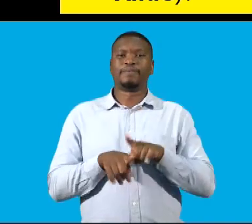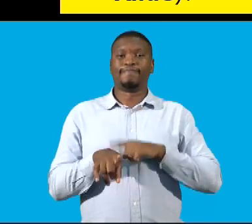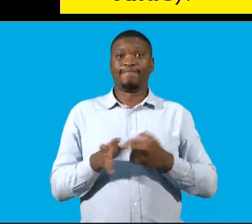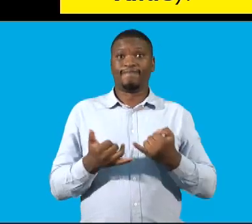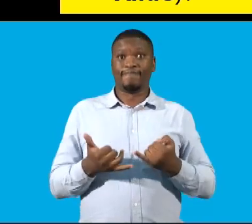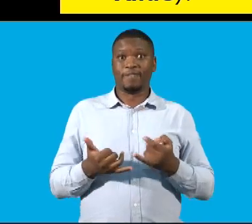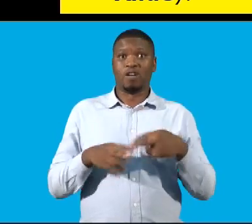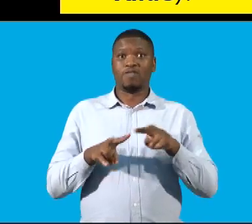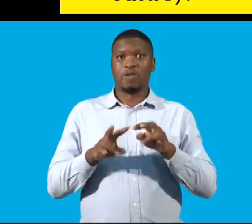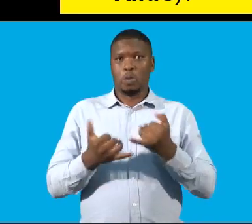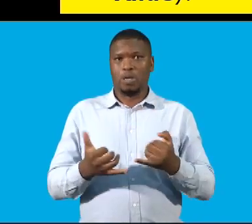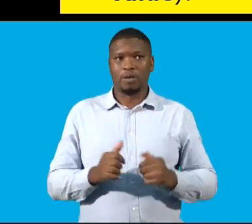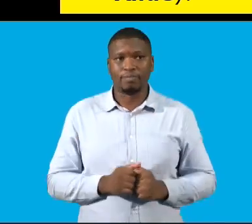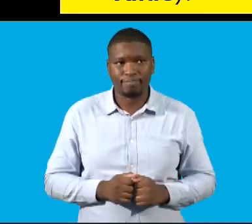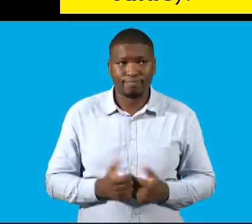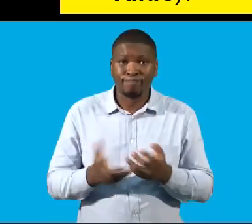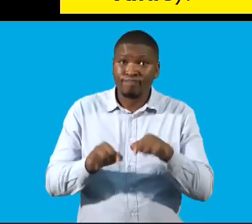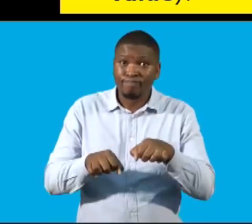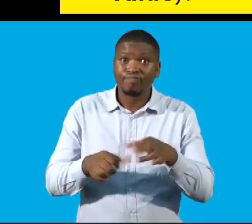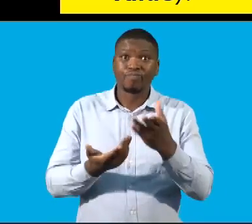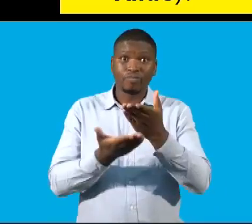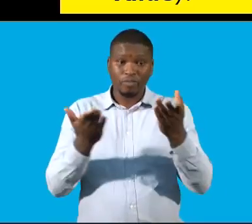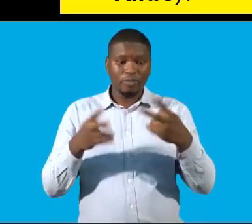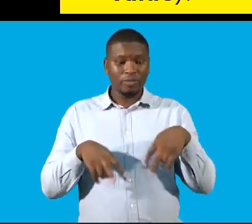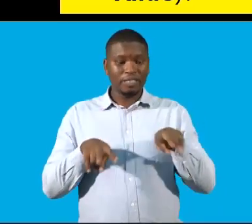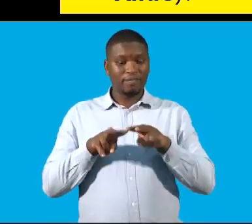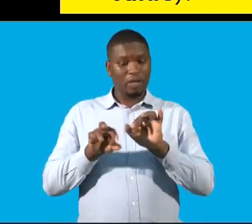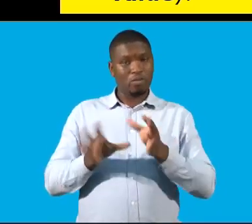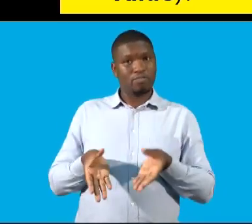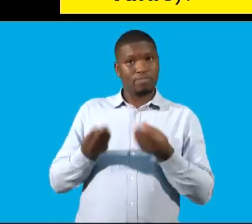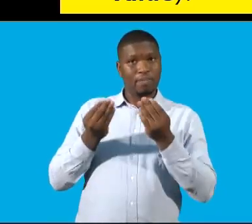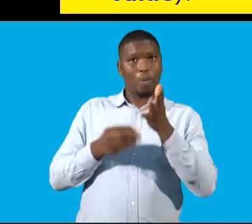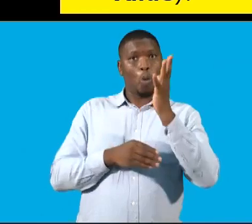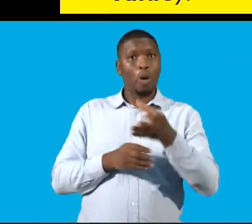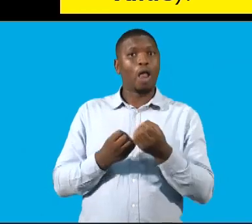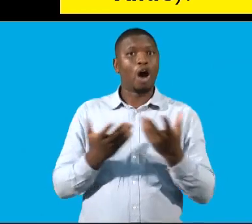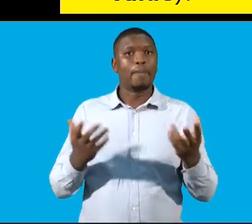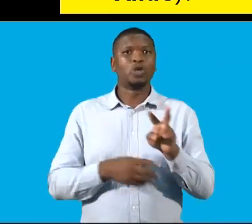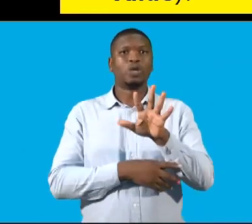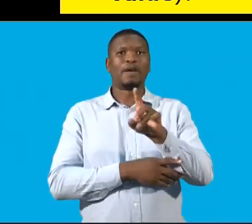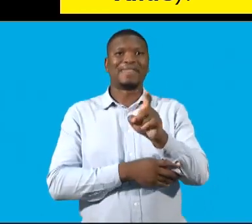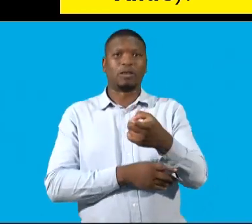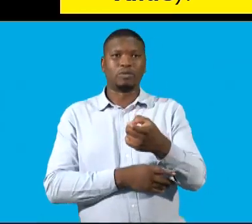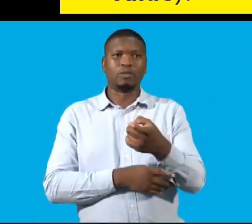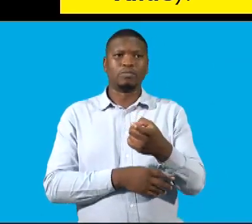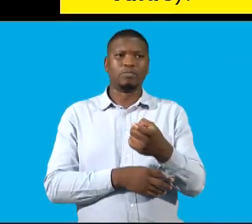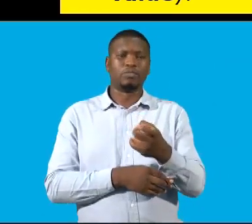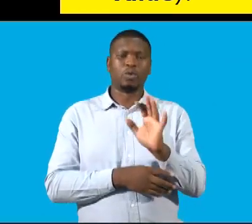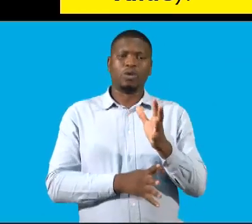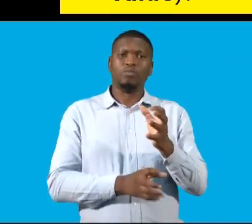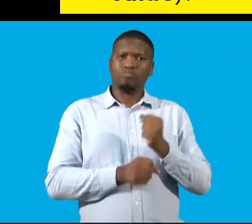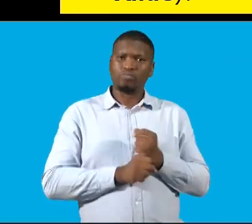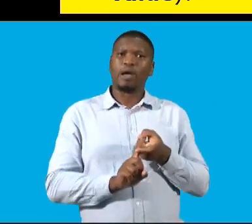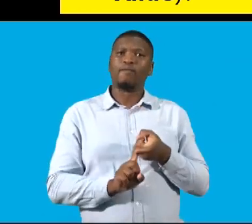the present value formula. Of course, that value that you received will be the 25,000 that